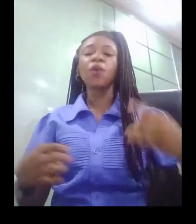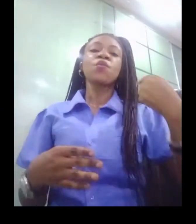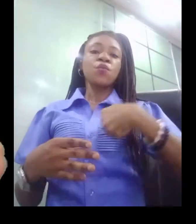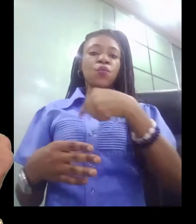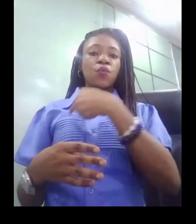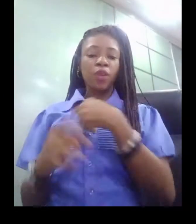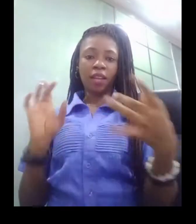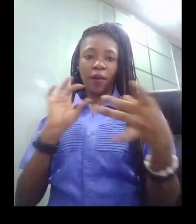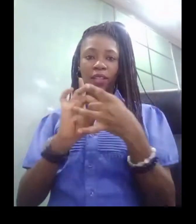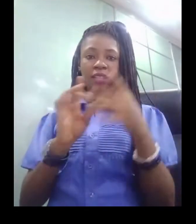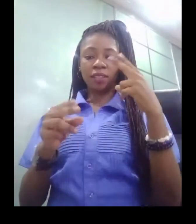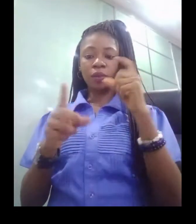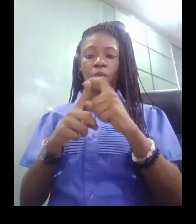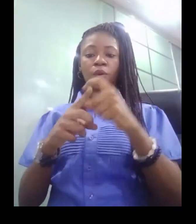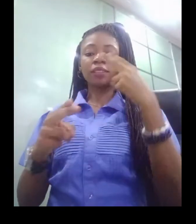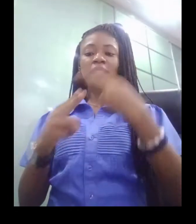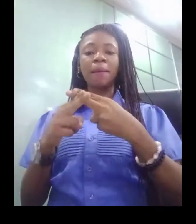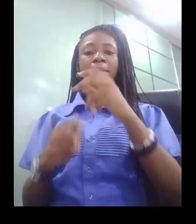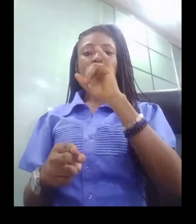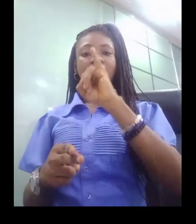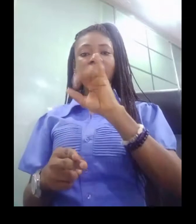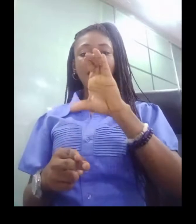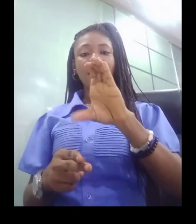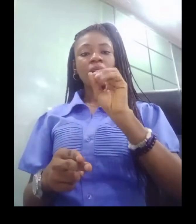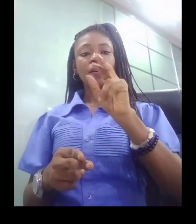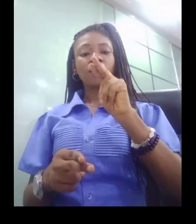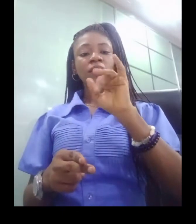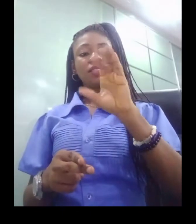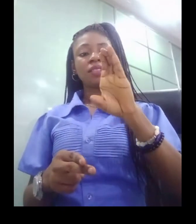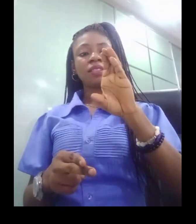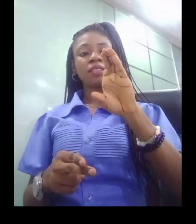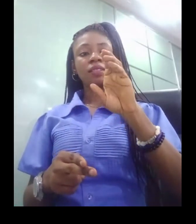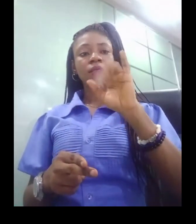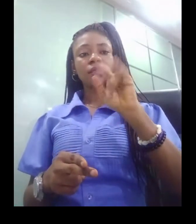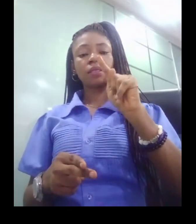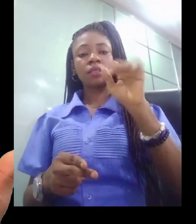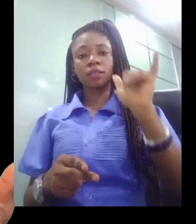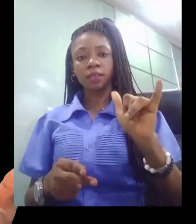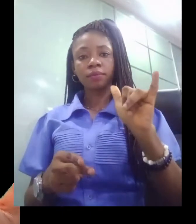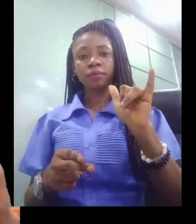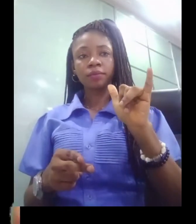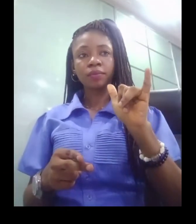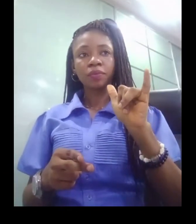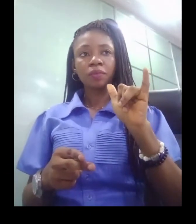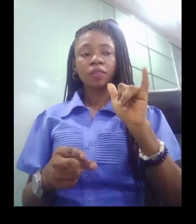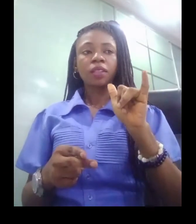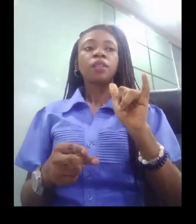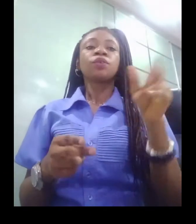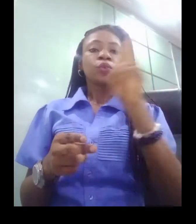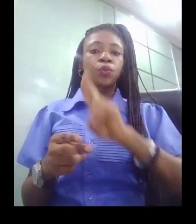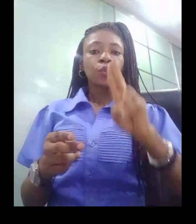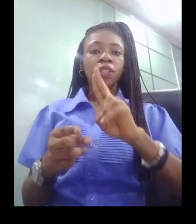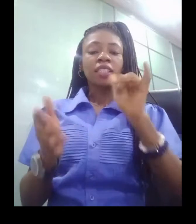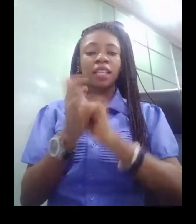think of cutting of something just by mentioning of mma or knife,